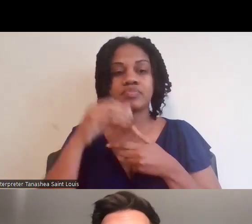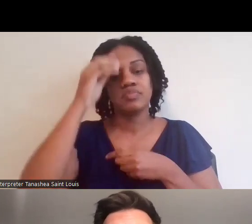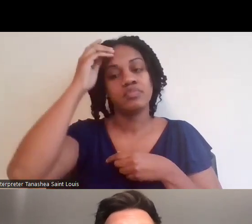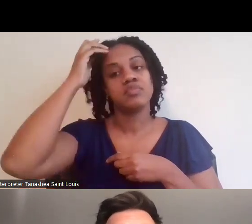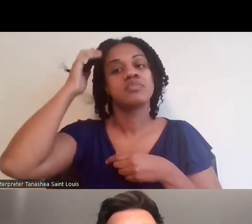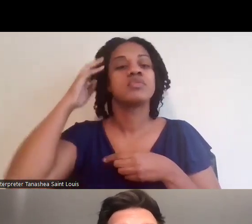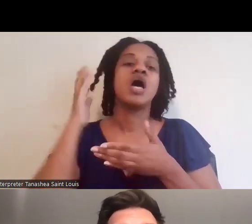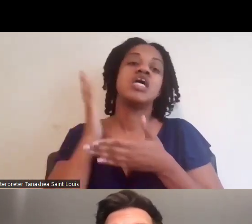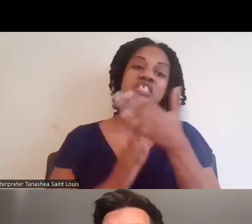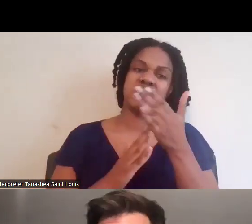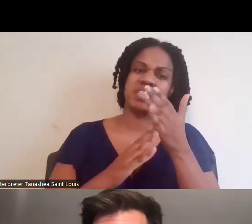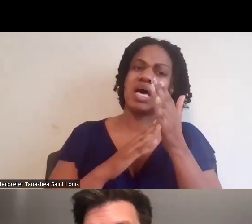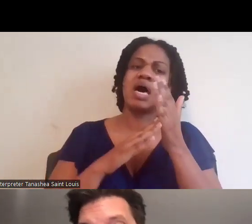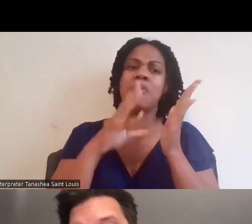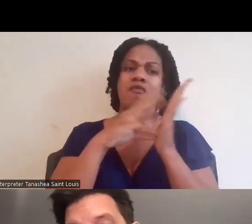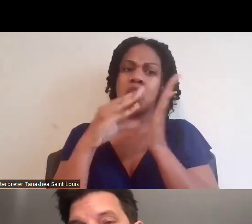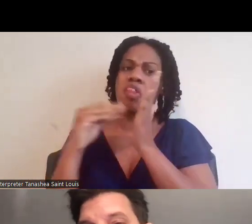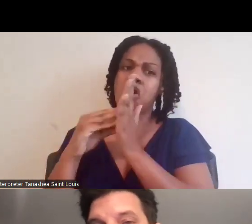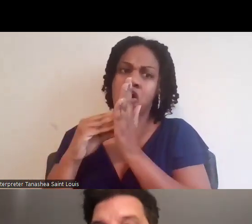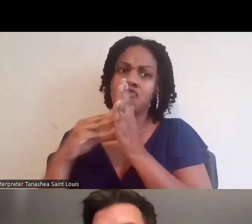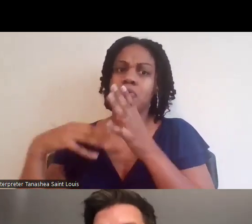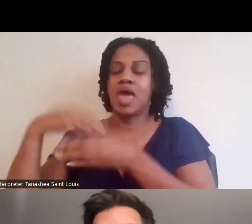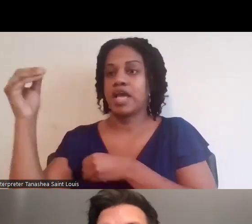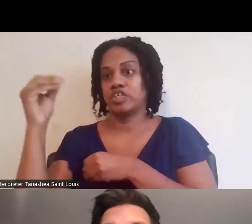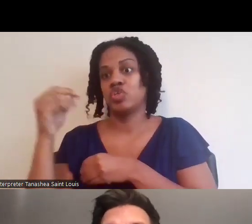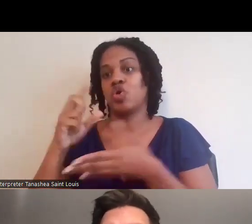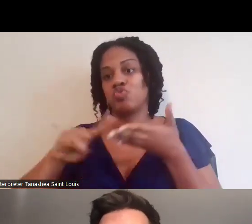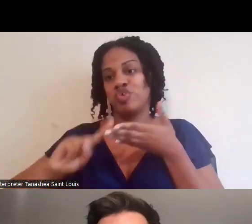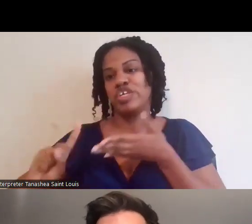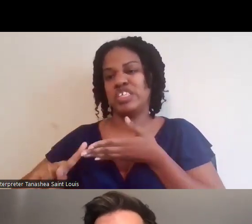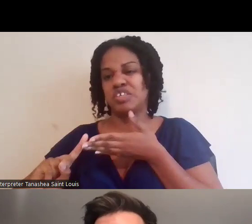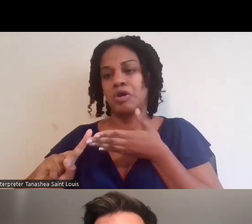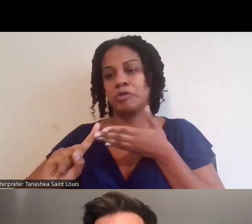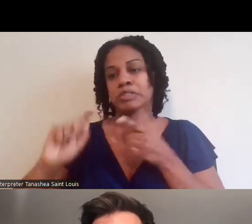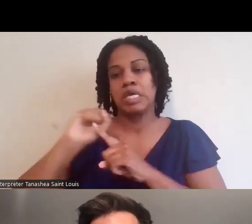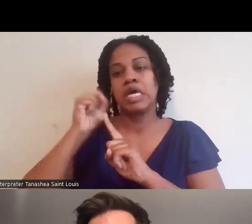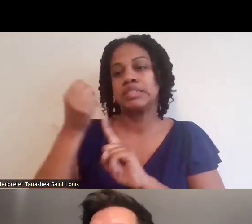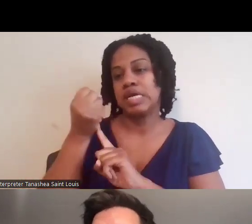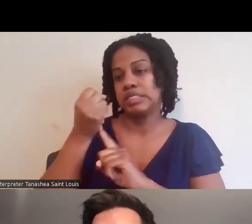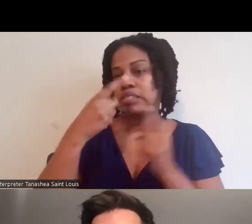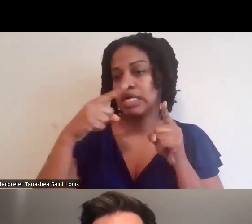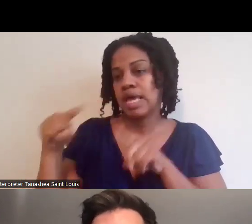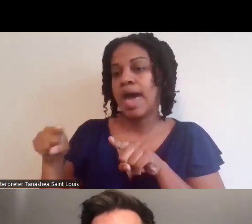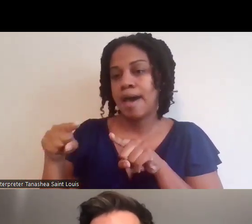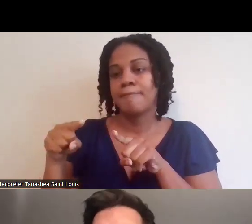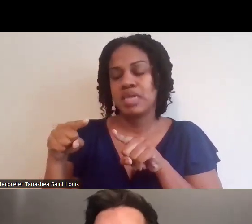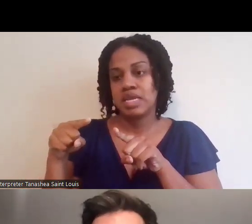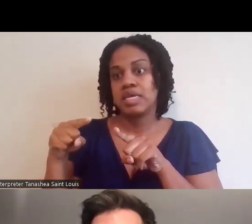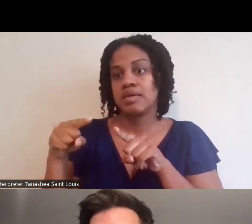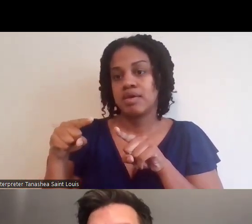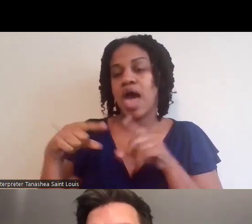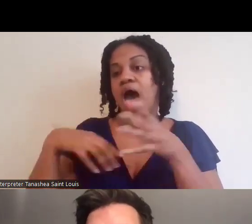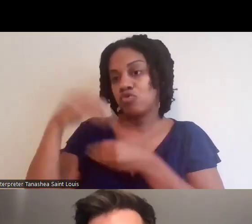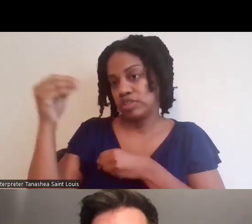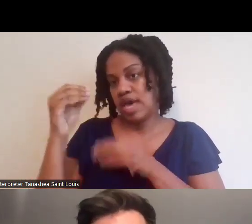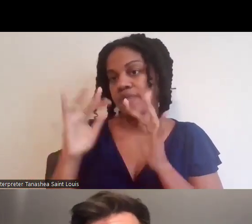And some of our findings from our external research. So these are sort of the conditions and things that are happening immediately outside